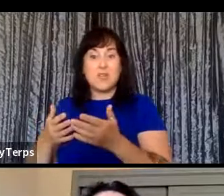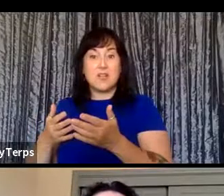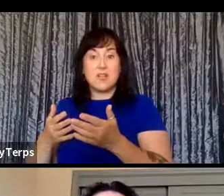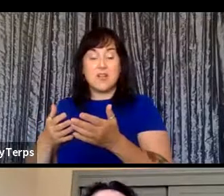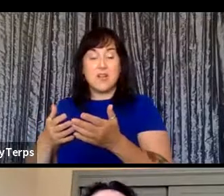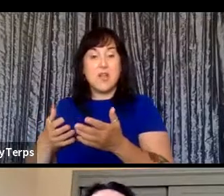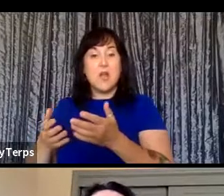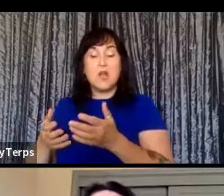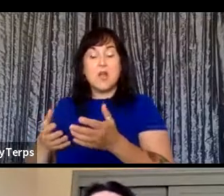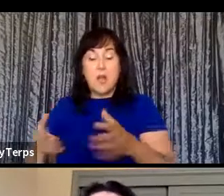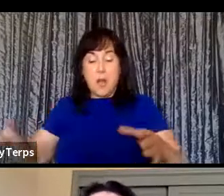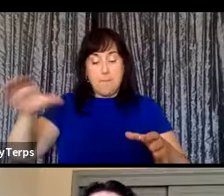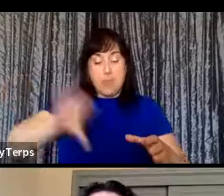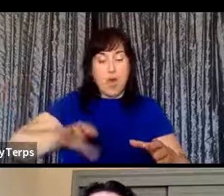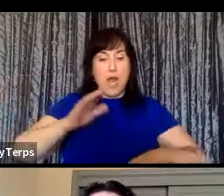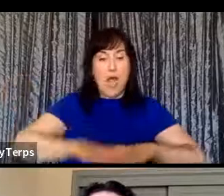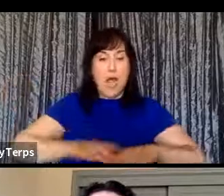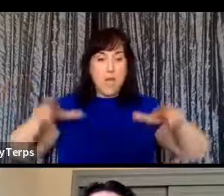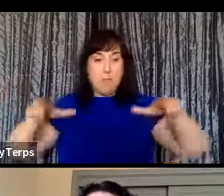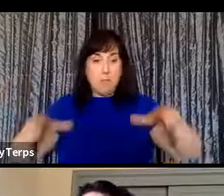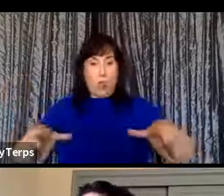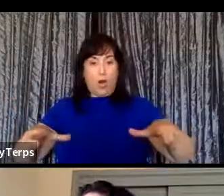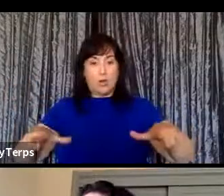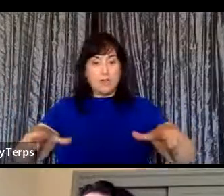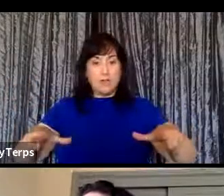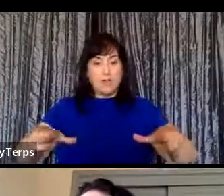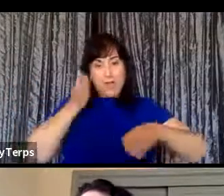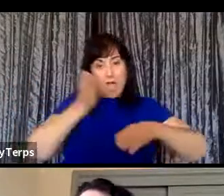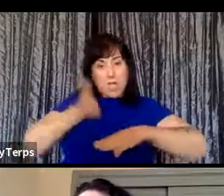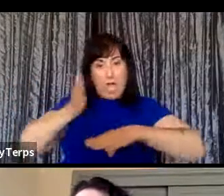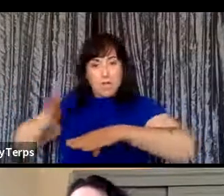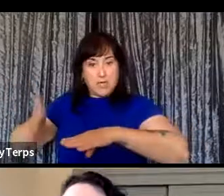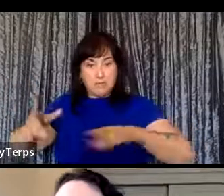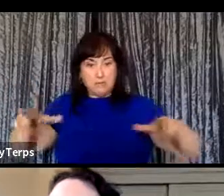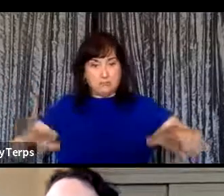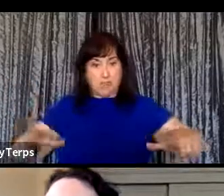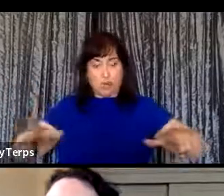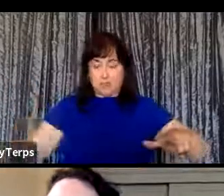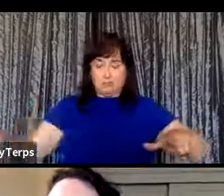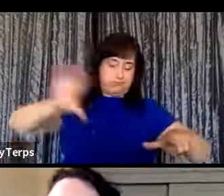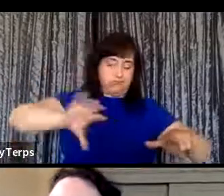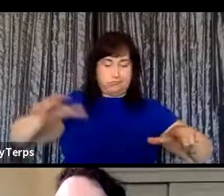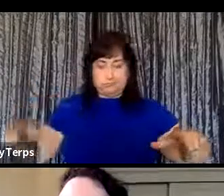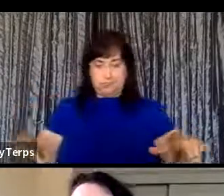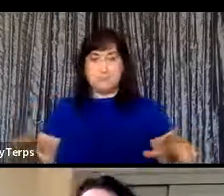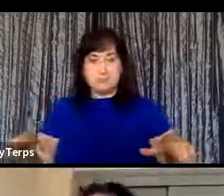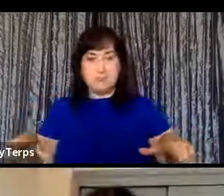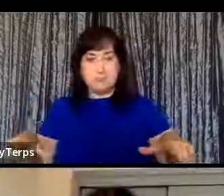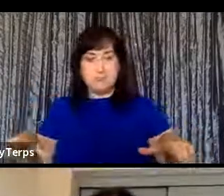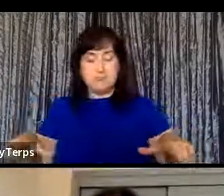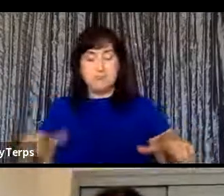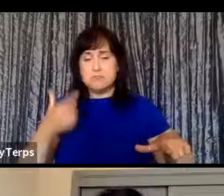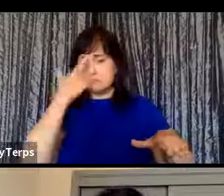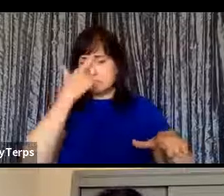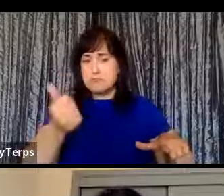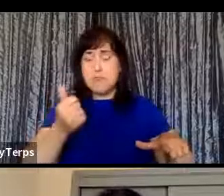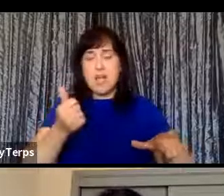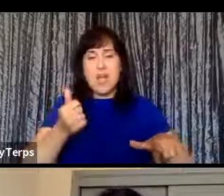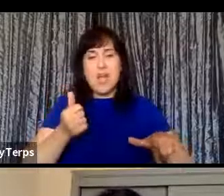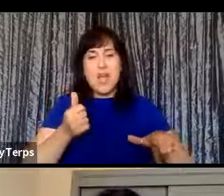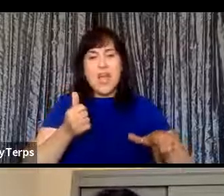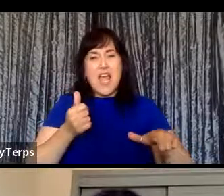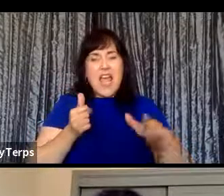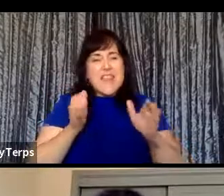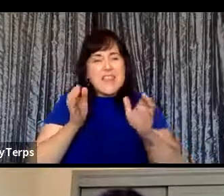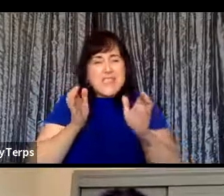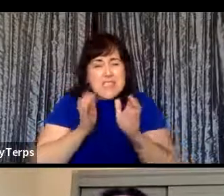board. Put it onto a chopping board, okay? And this is really up to personal preference, but the smaller we can make those bits